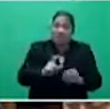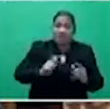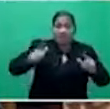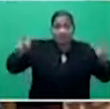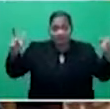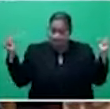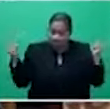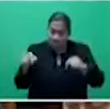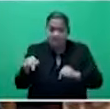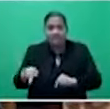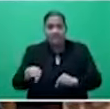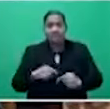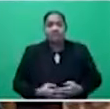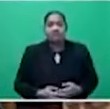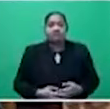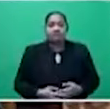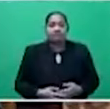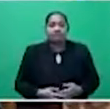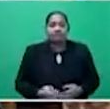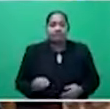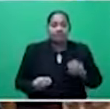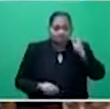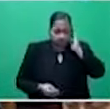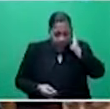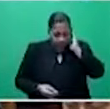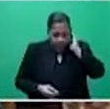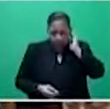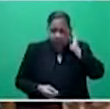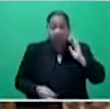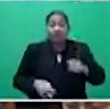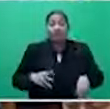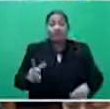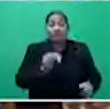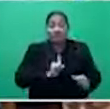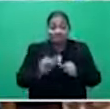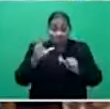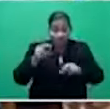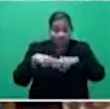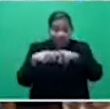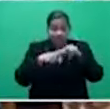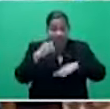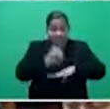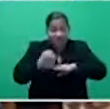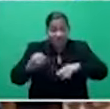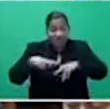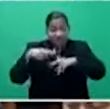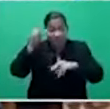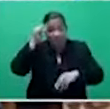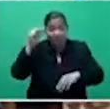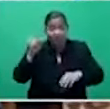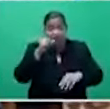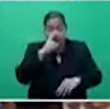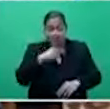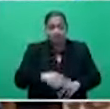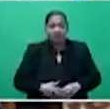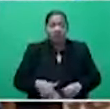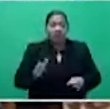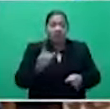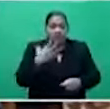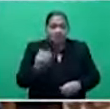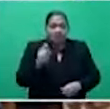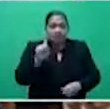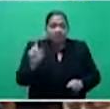So, at the behest of the Fijian government, at the behest of the Fijian people, you had one company that made zillions of dollars